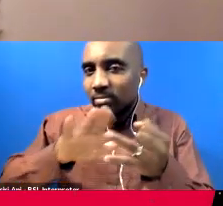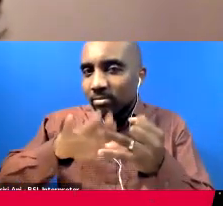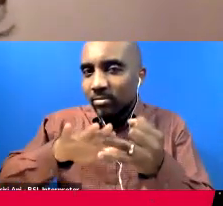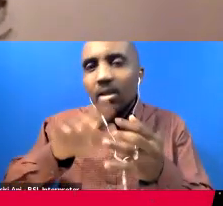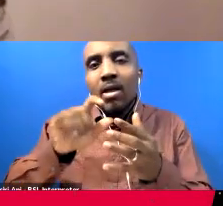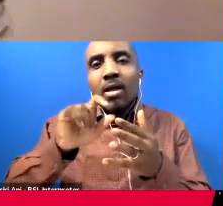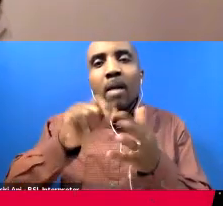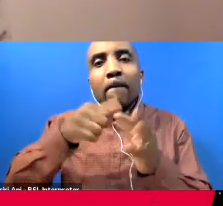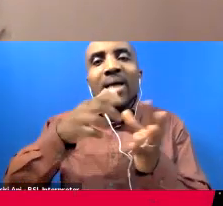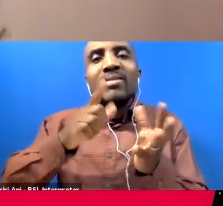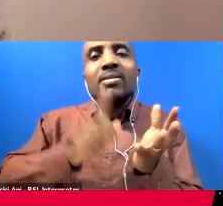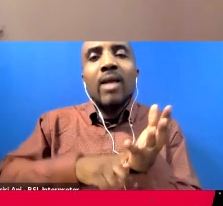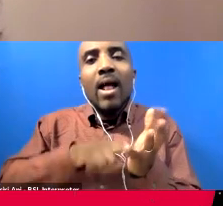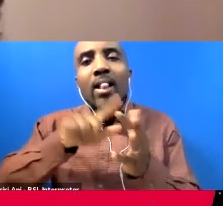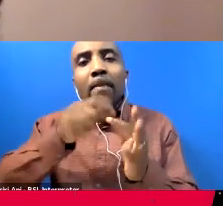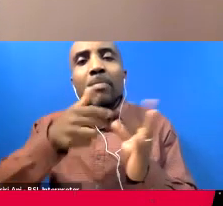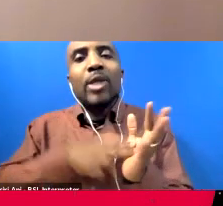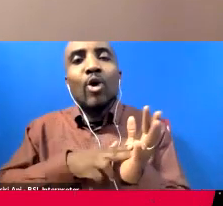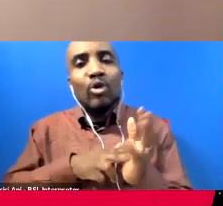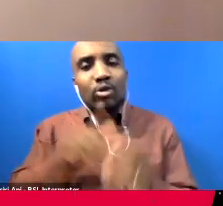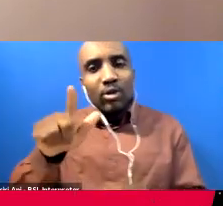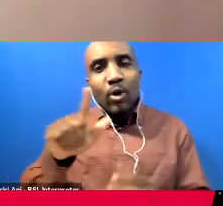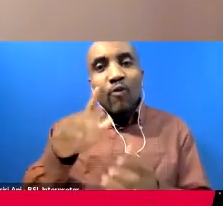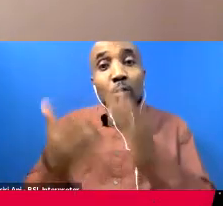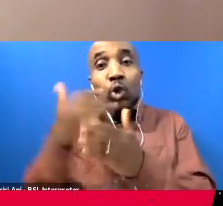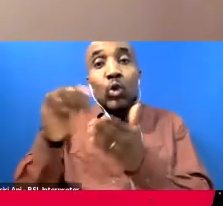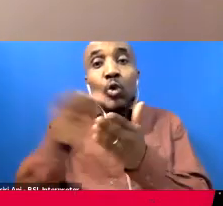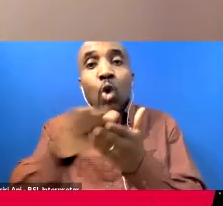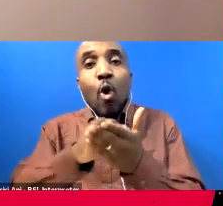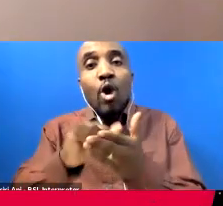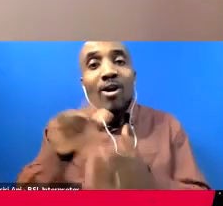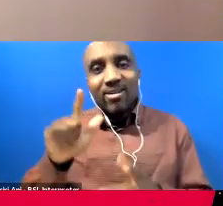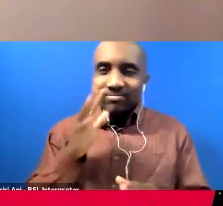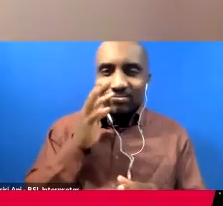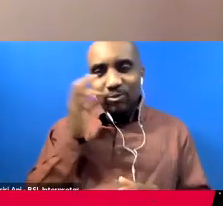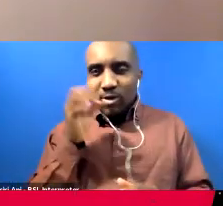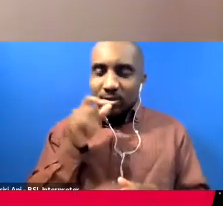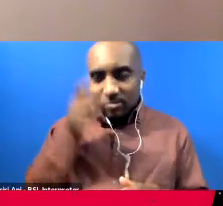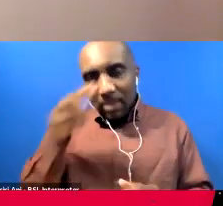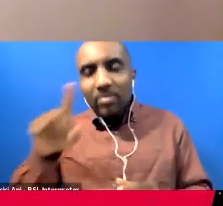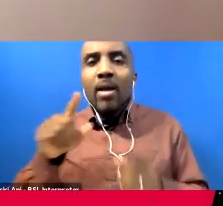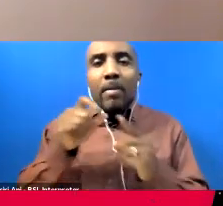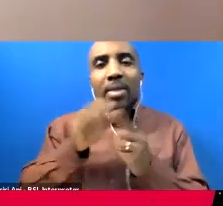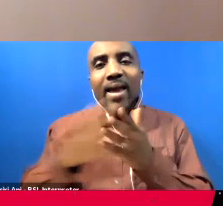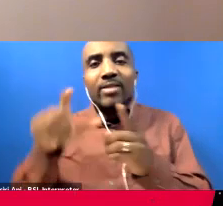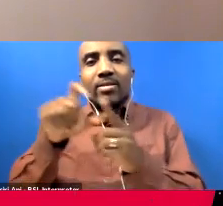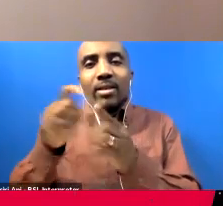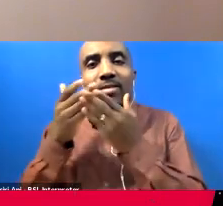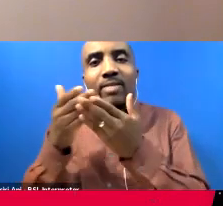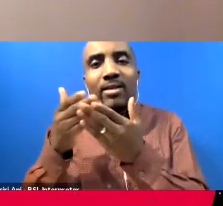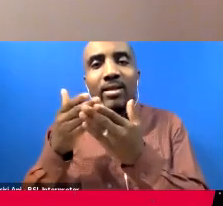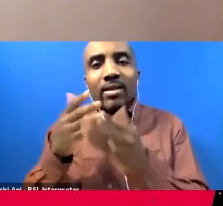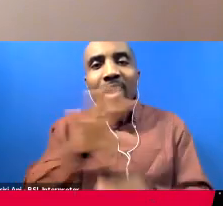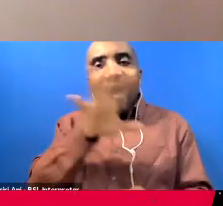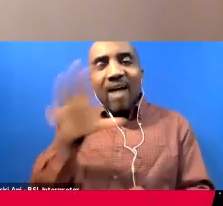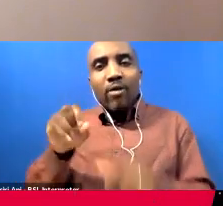Péan. I get to use my French skills here in saying her name. She is a PhD candidate in African Diaspora